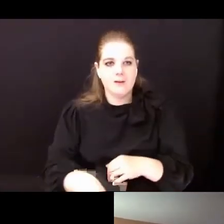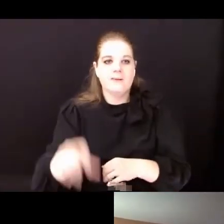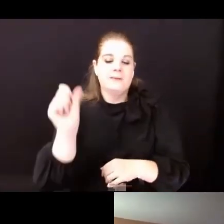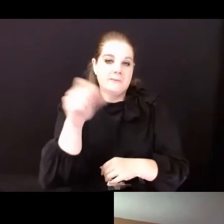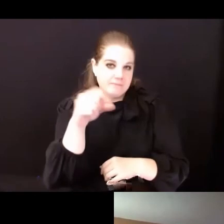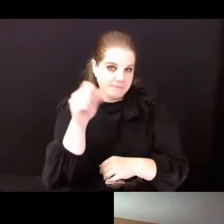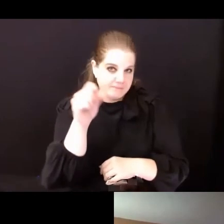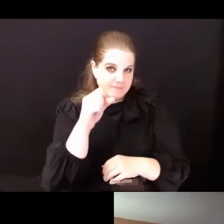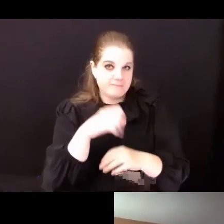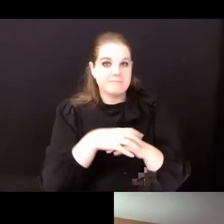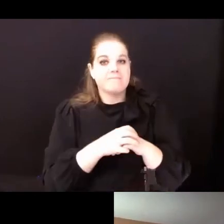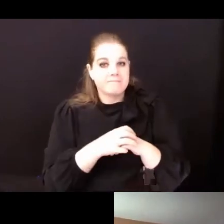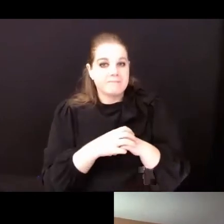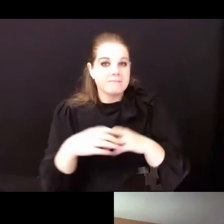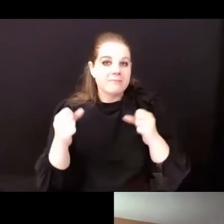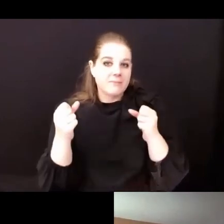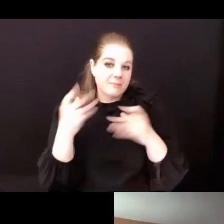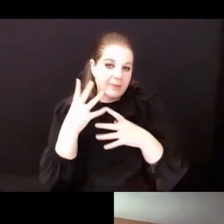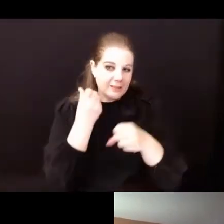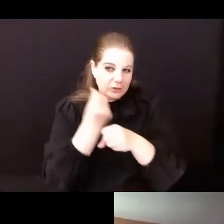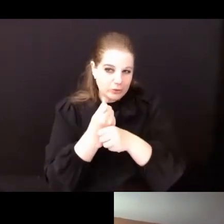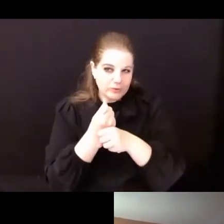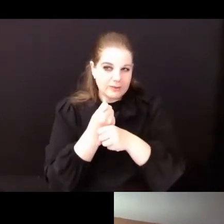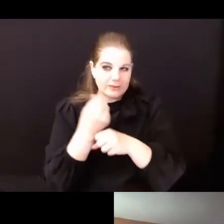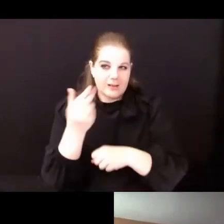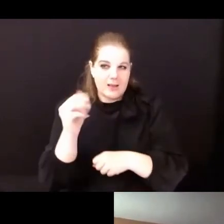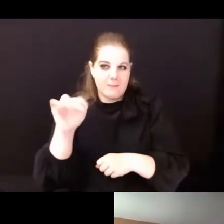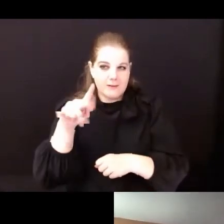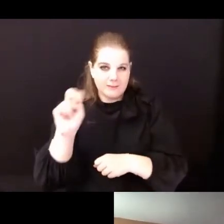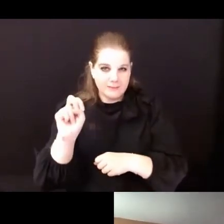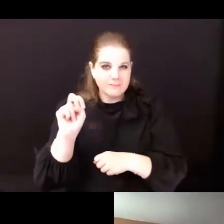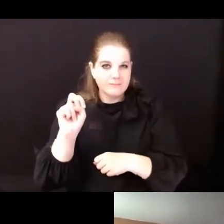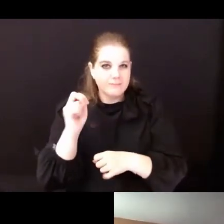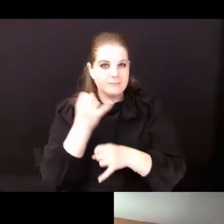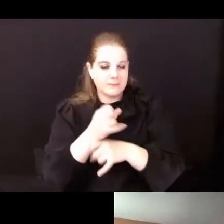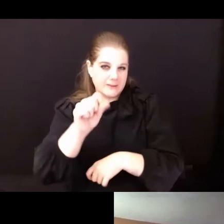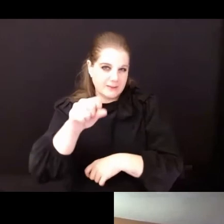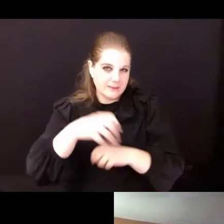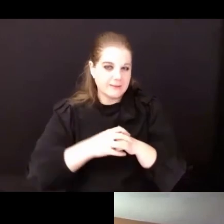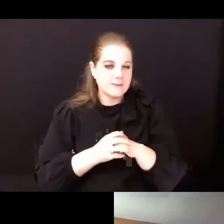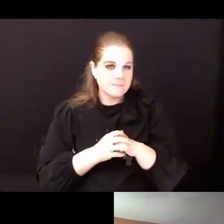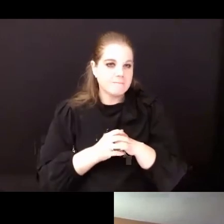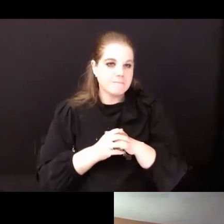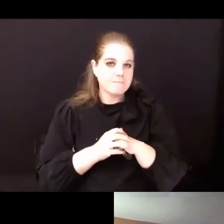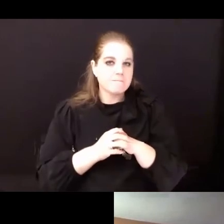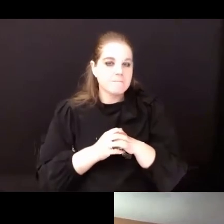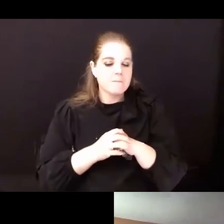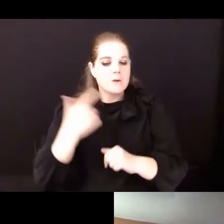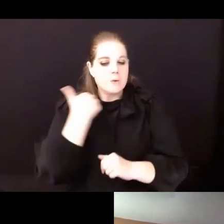on Hamline's campus? Yes, but we're moving